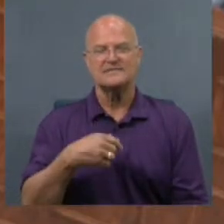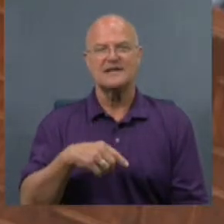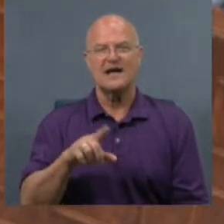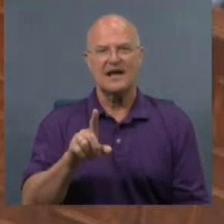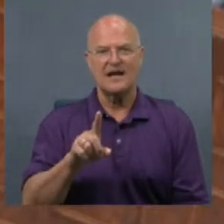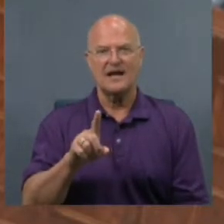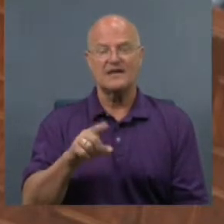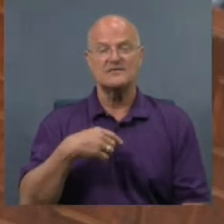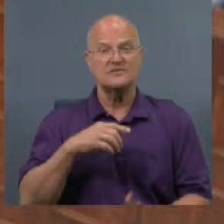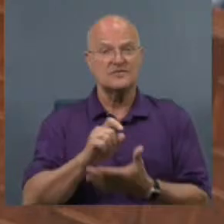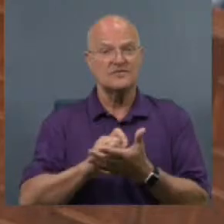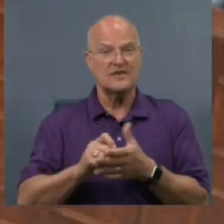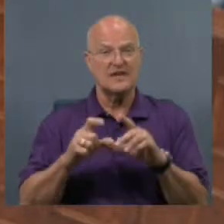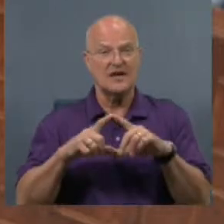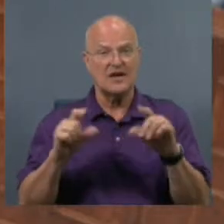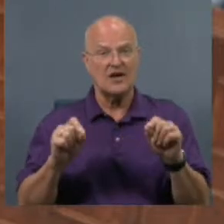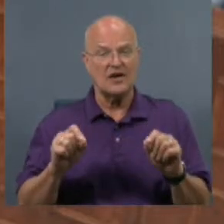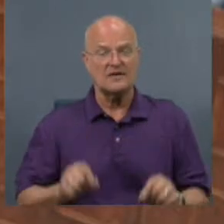well, did you fill out a card?